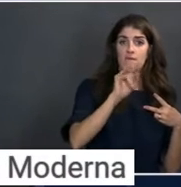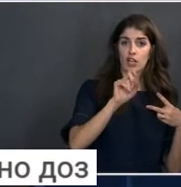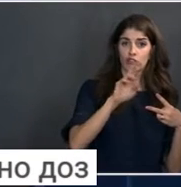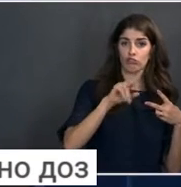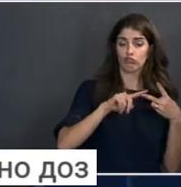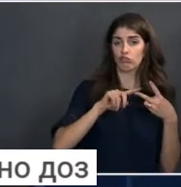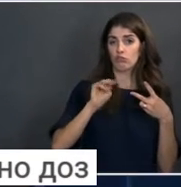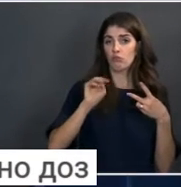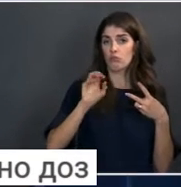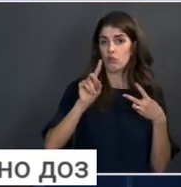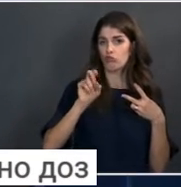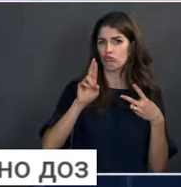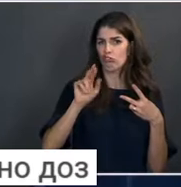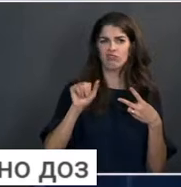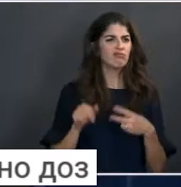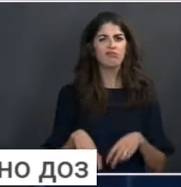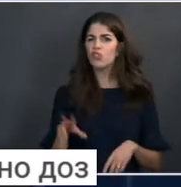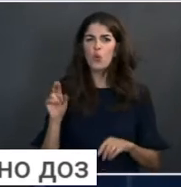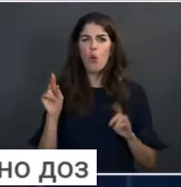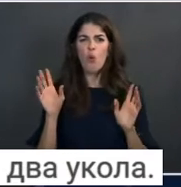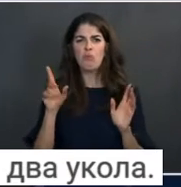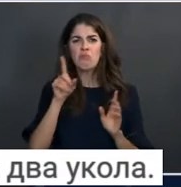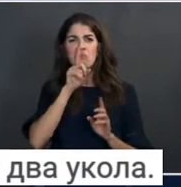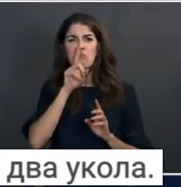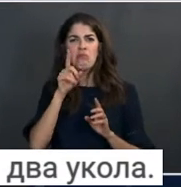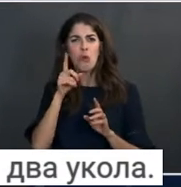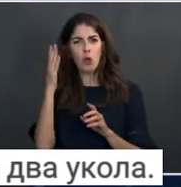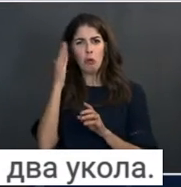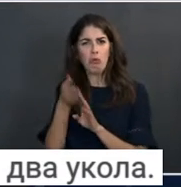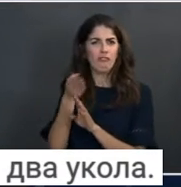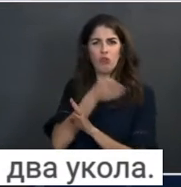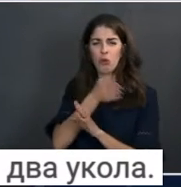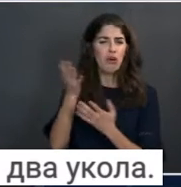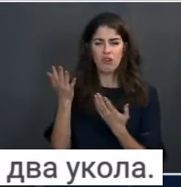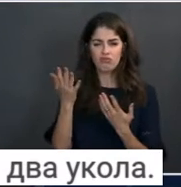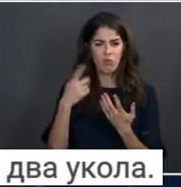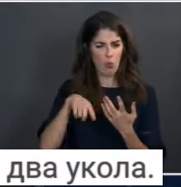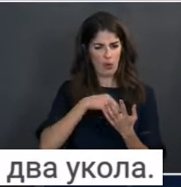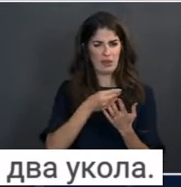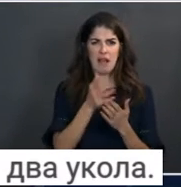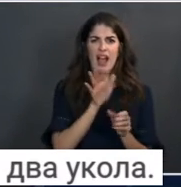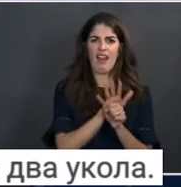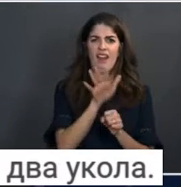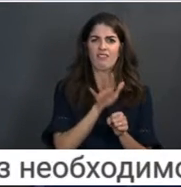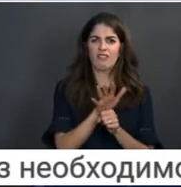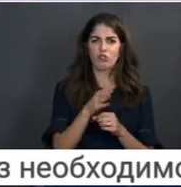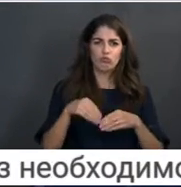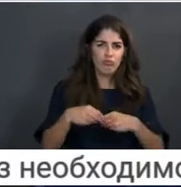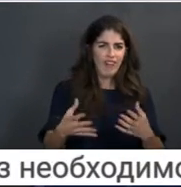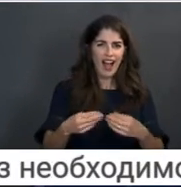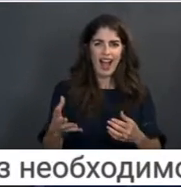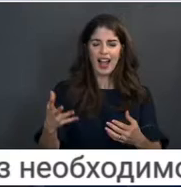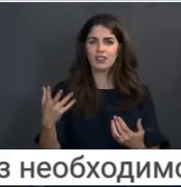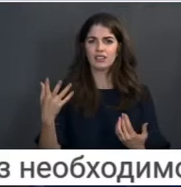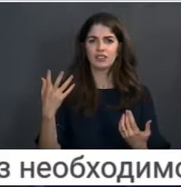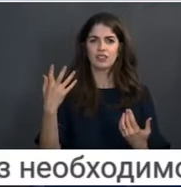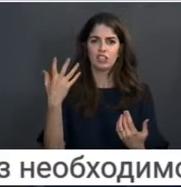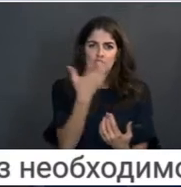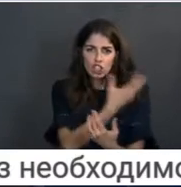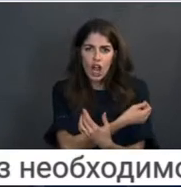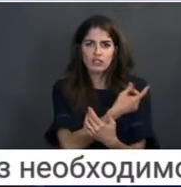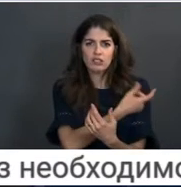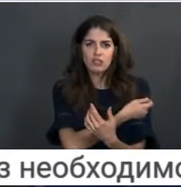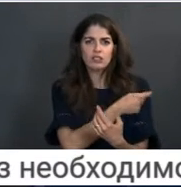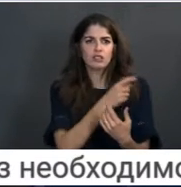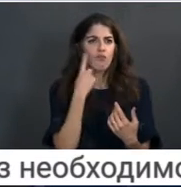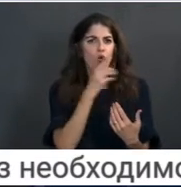Moderna doses to ensure that we had enough doses to give 2 shots to Americans by the end of the summer. And we did our